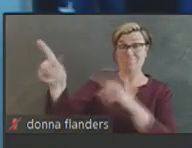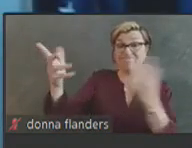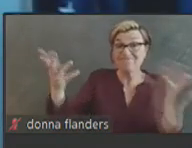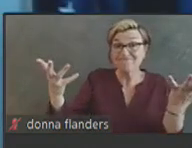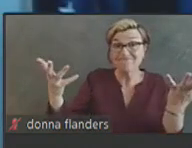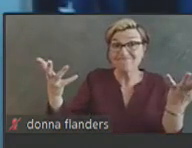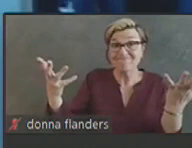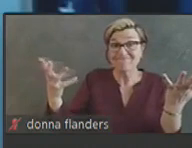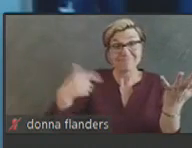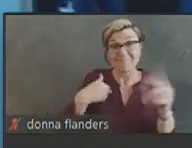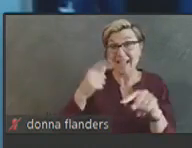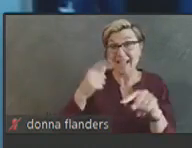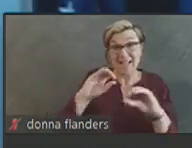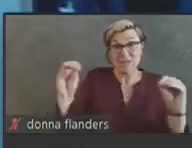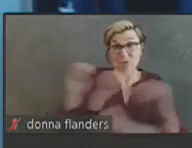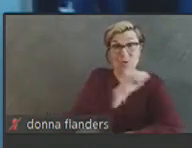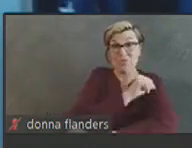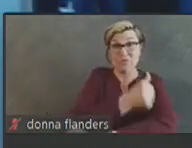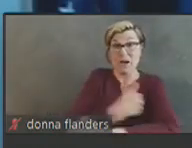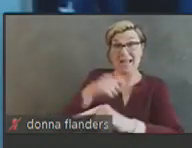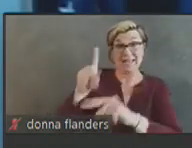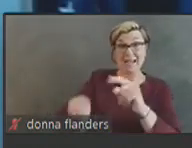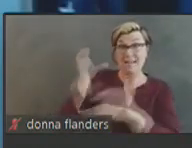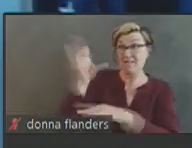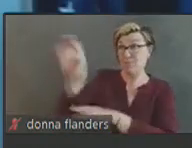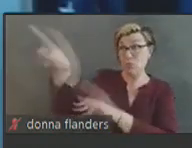leaders from demonstrating leadership.